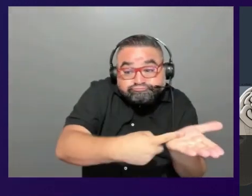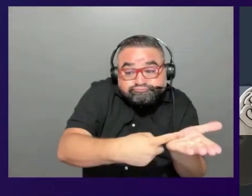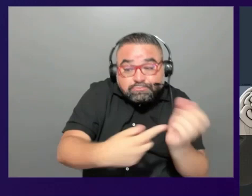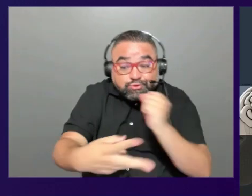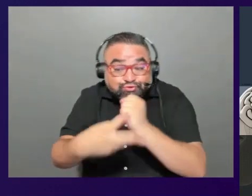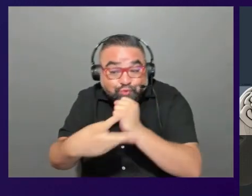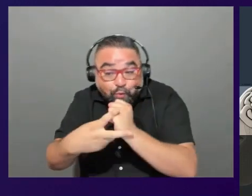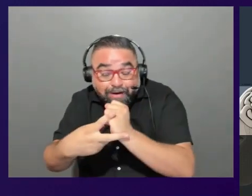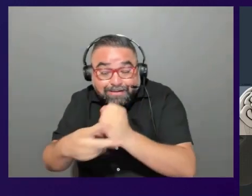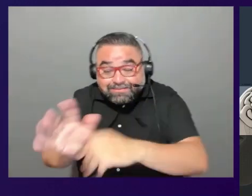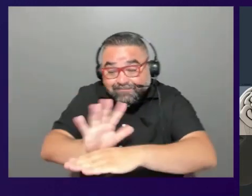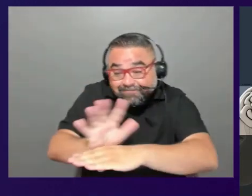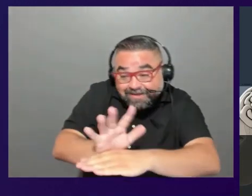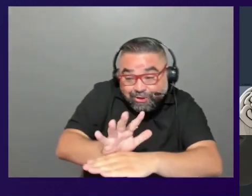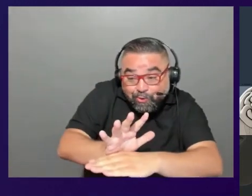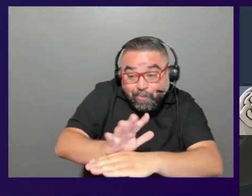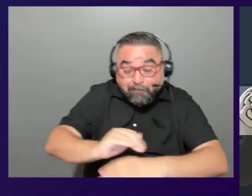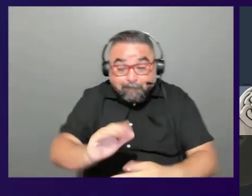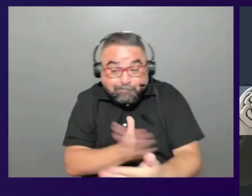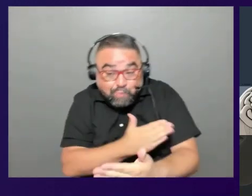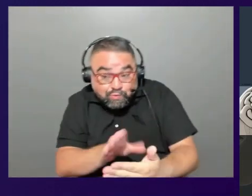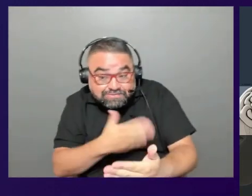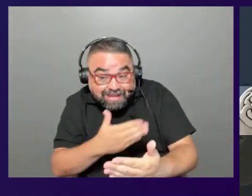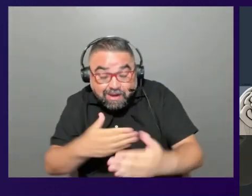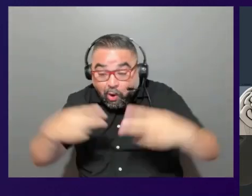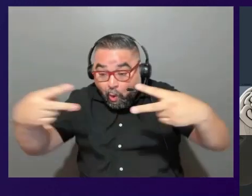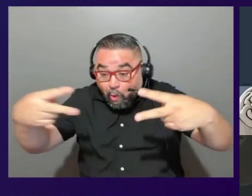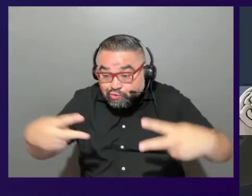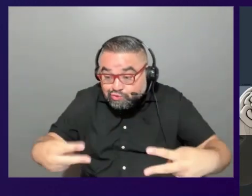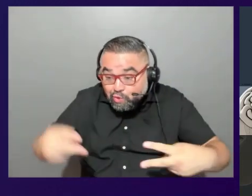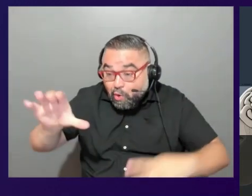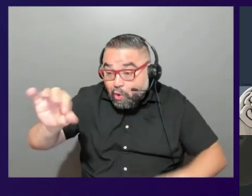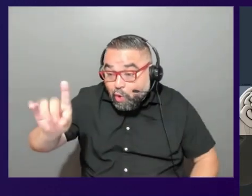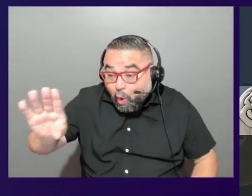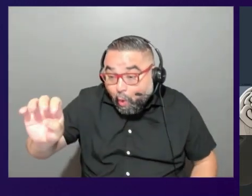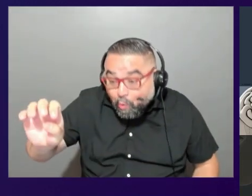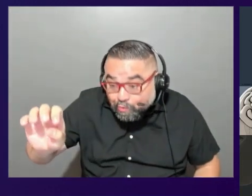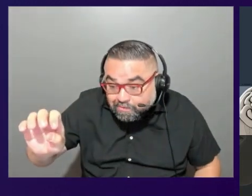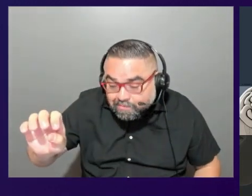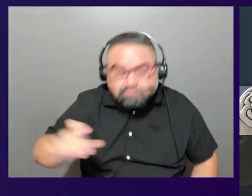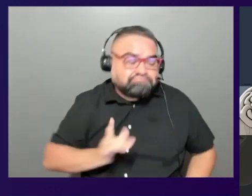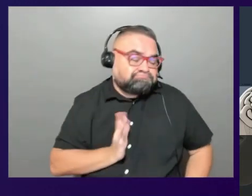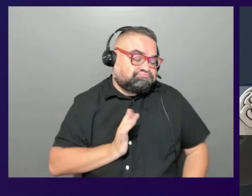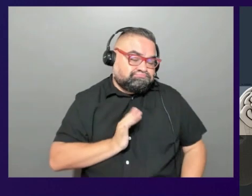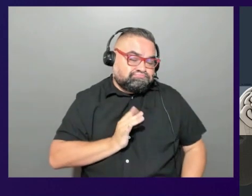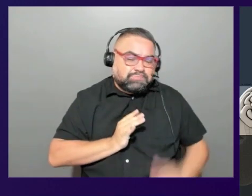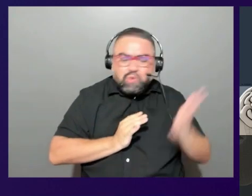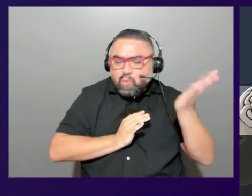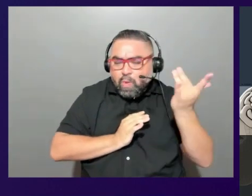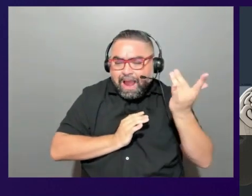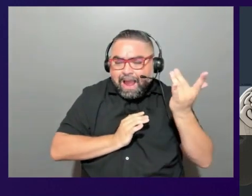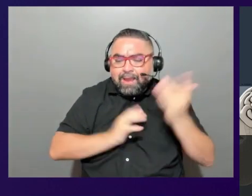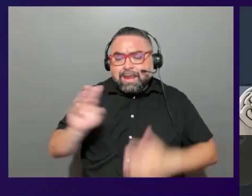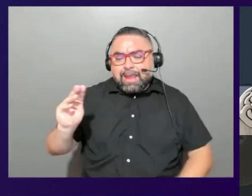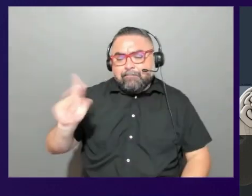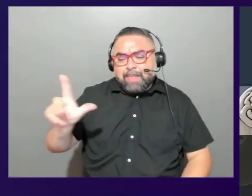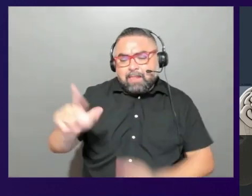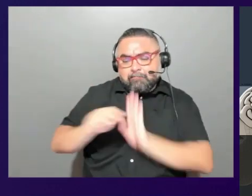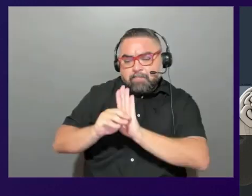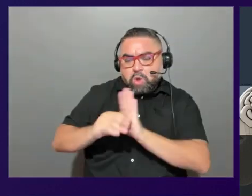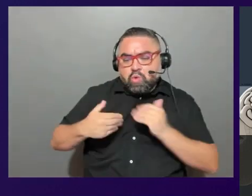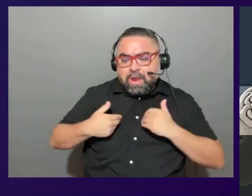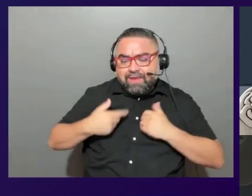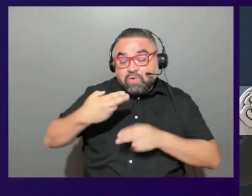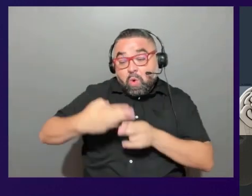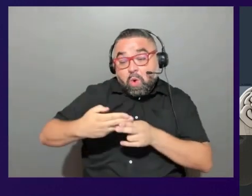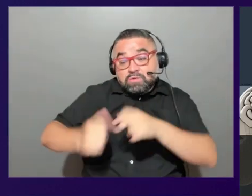videos, music, even code. And it can do this because it's powered by types of ML models known as foundational